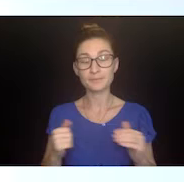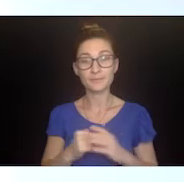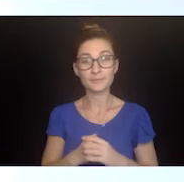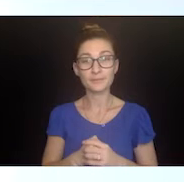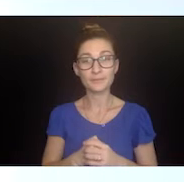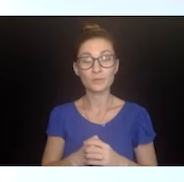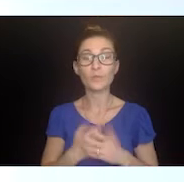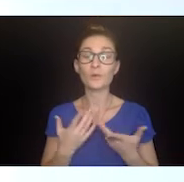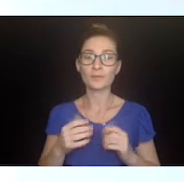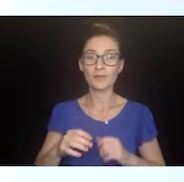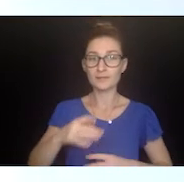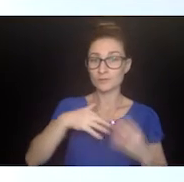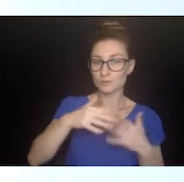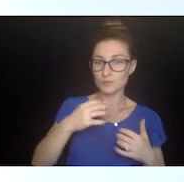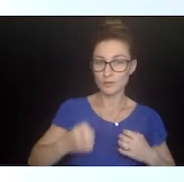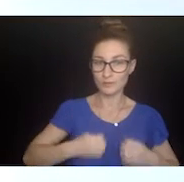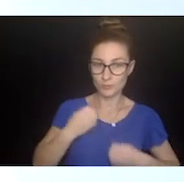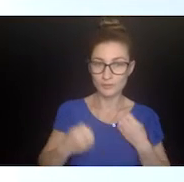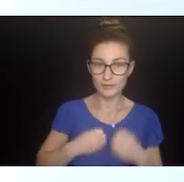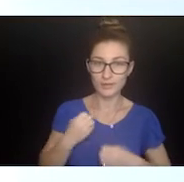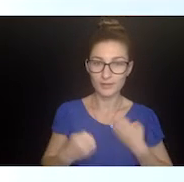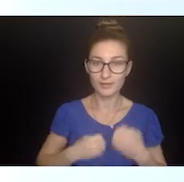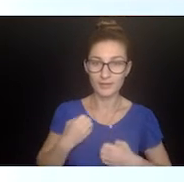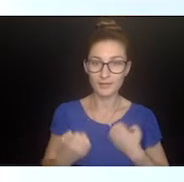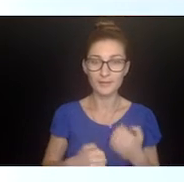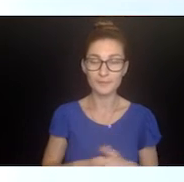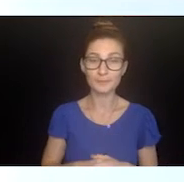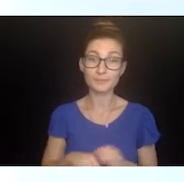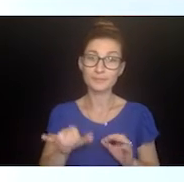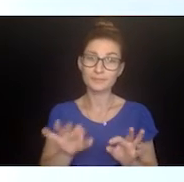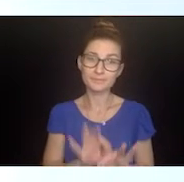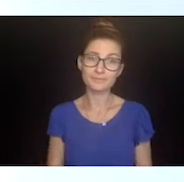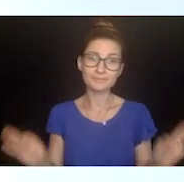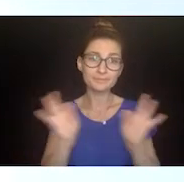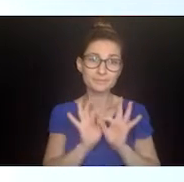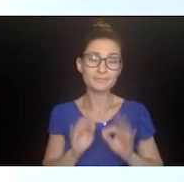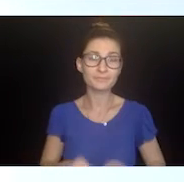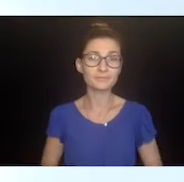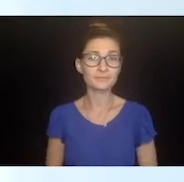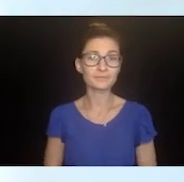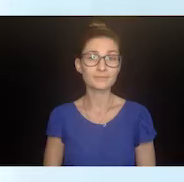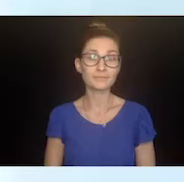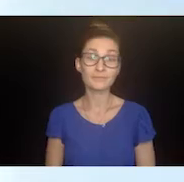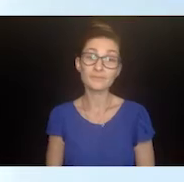emotionally? And that was a big thing for me because, like I said, I had